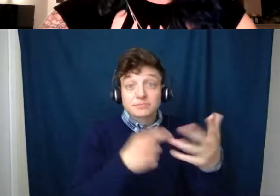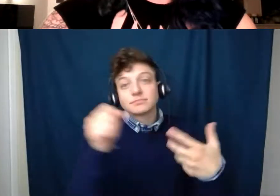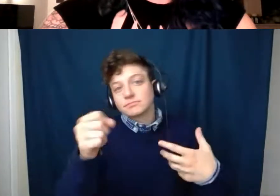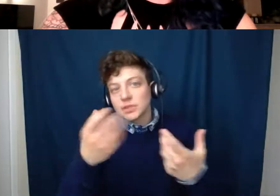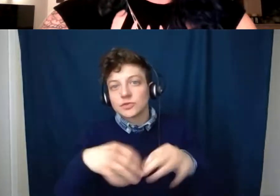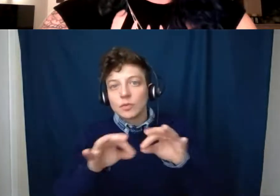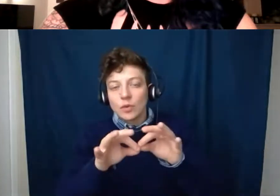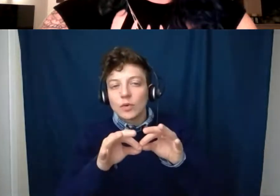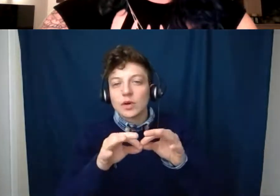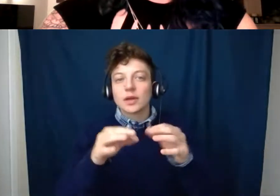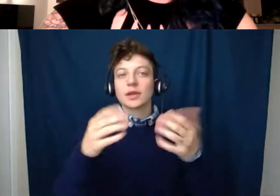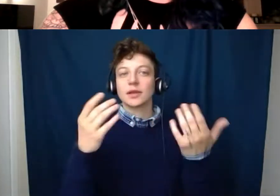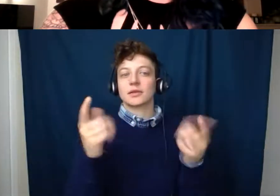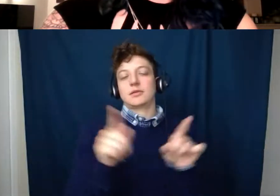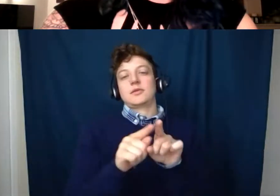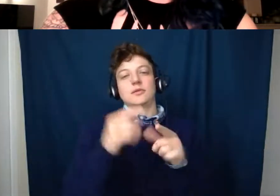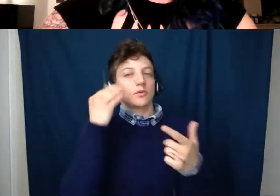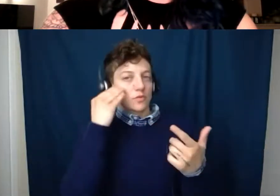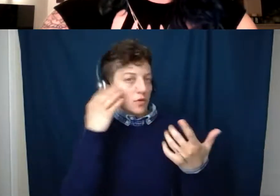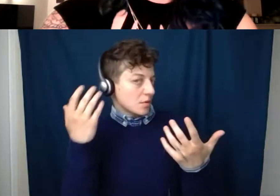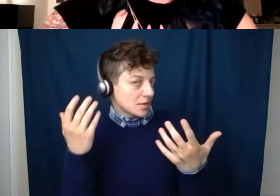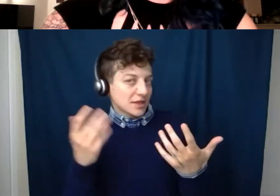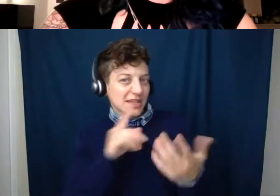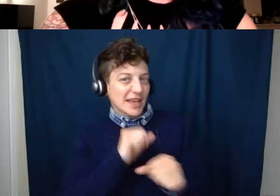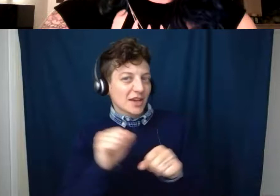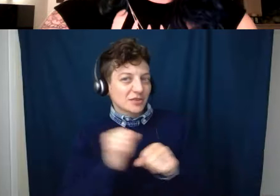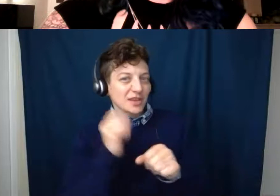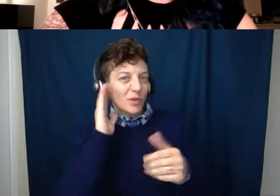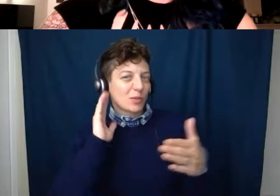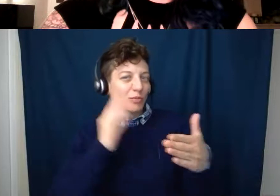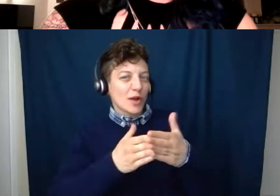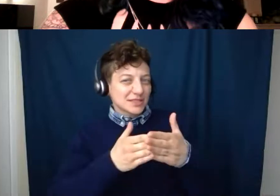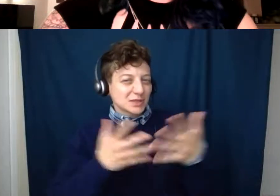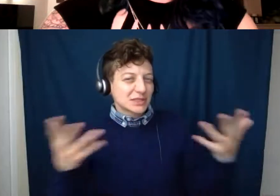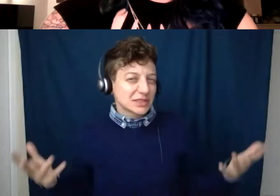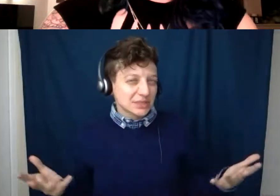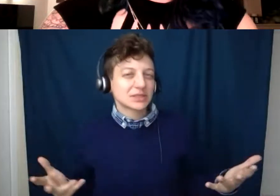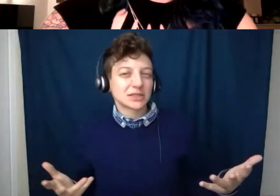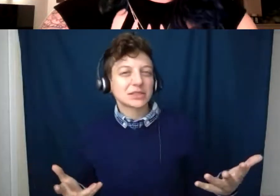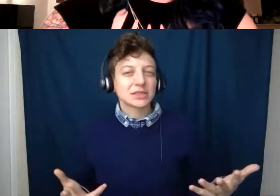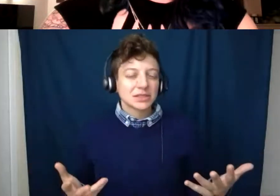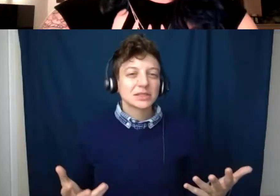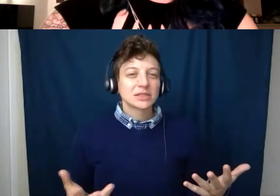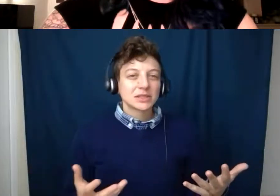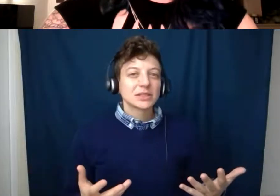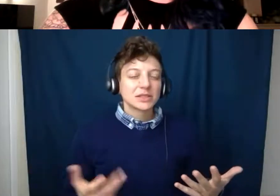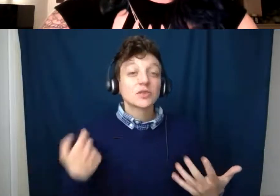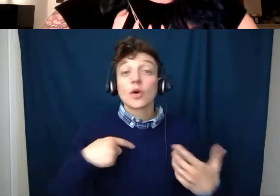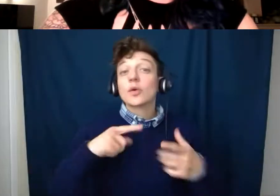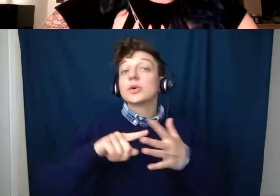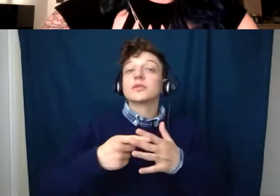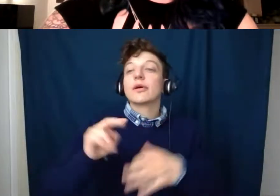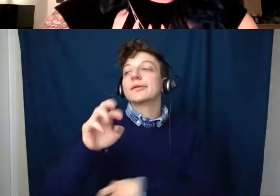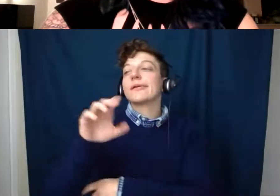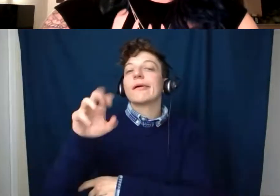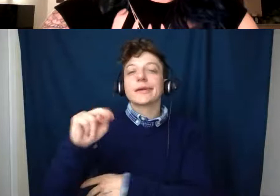think also knowing about, what actually gets prosecuted is important as well. So when we started mailing the Narcan and fentanyl test